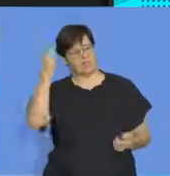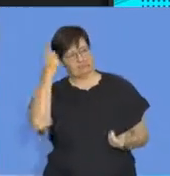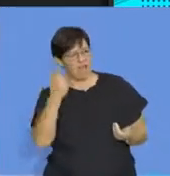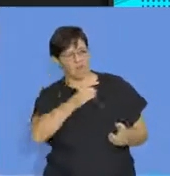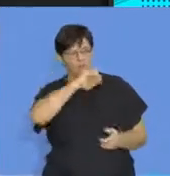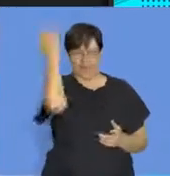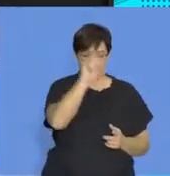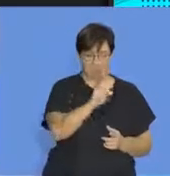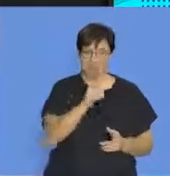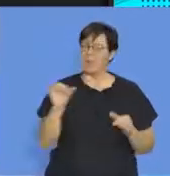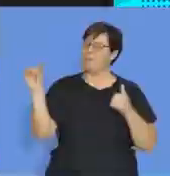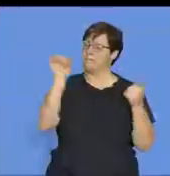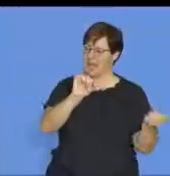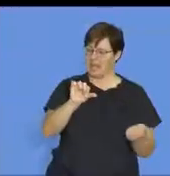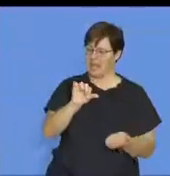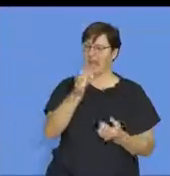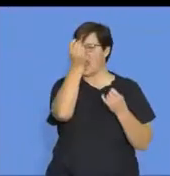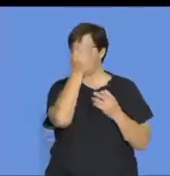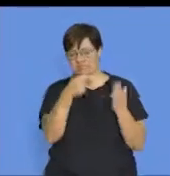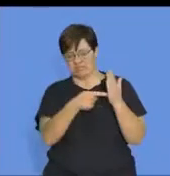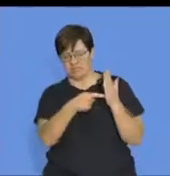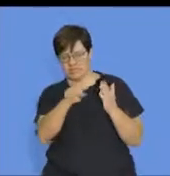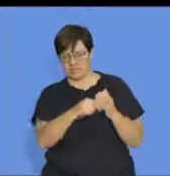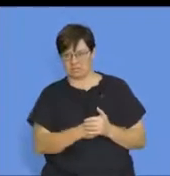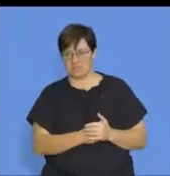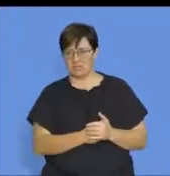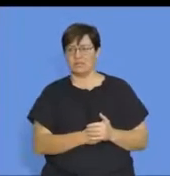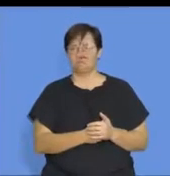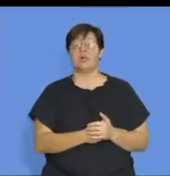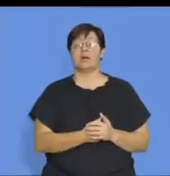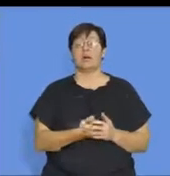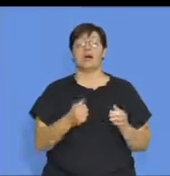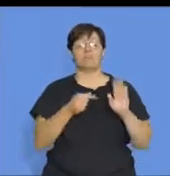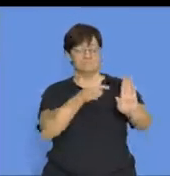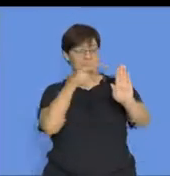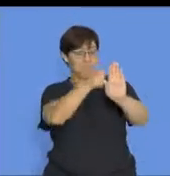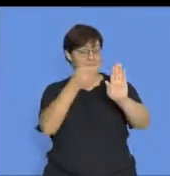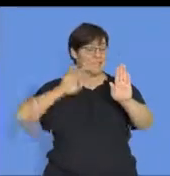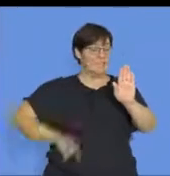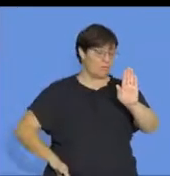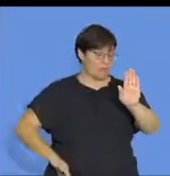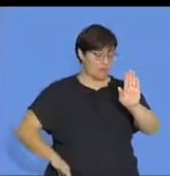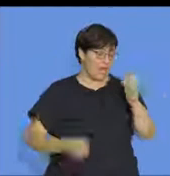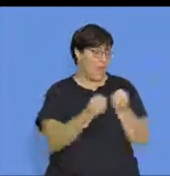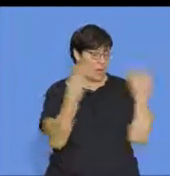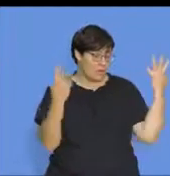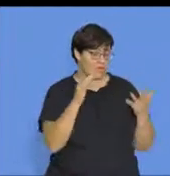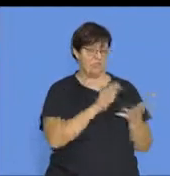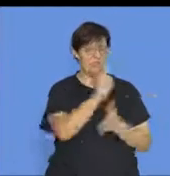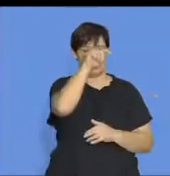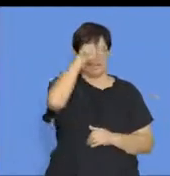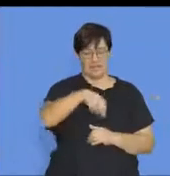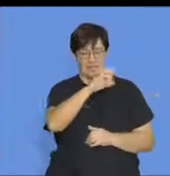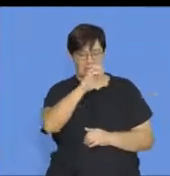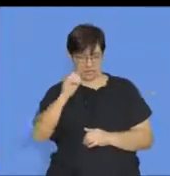tend to forget, so let's quickly remind you. The monthly salary for partner Craig, $15,000, so that's